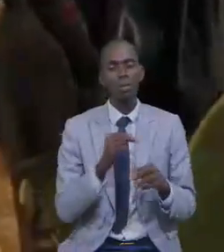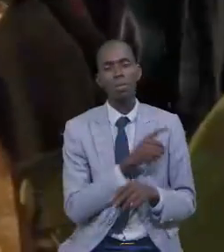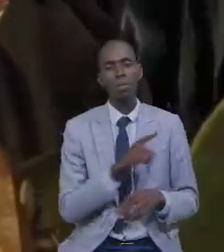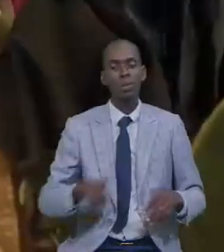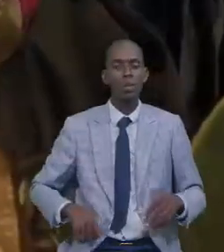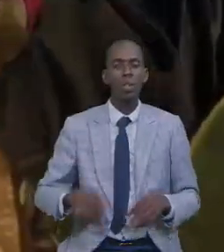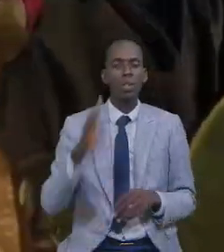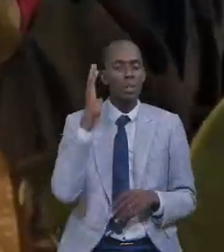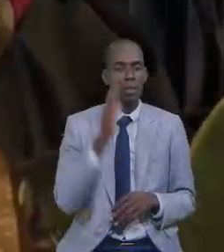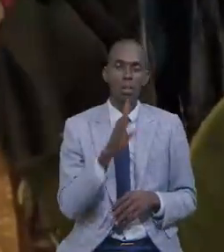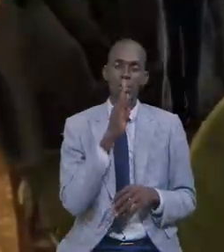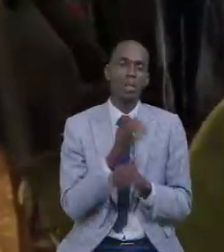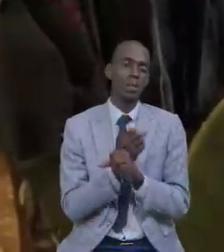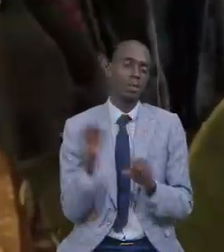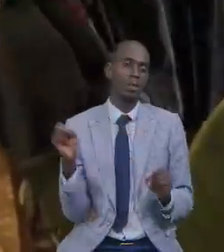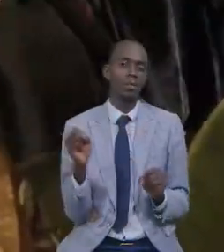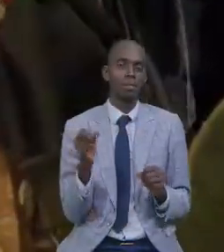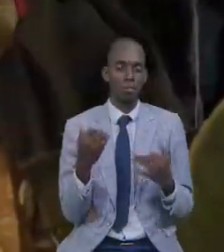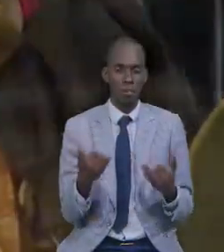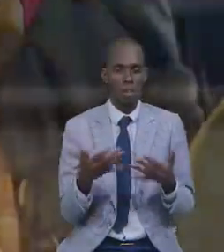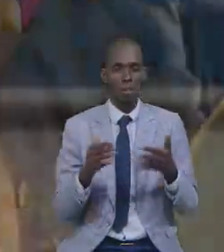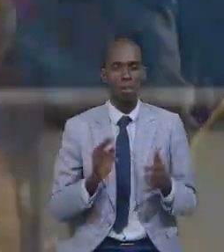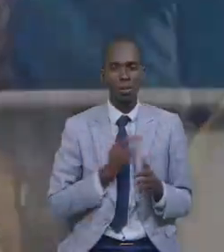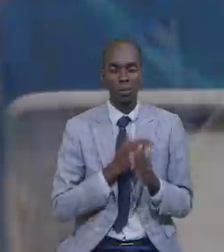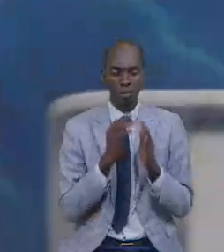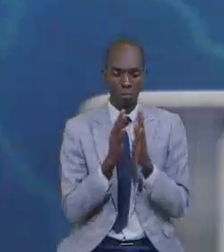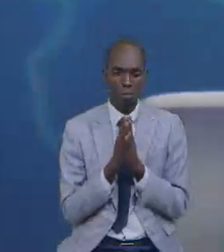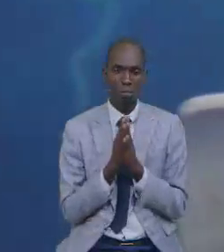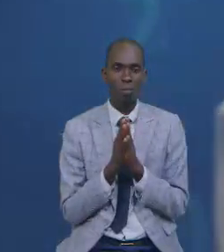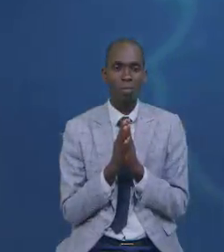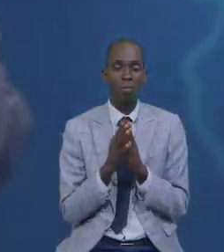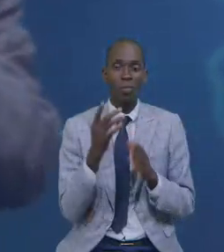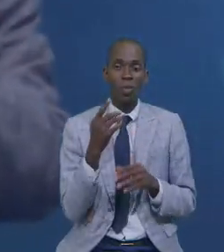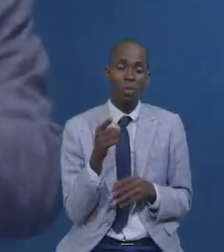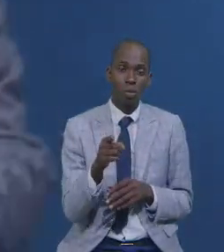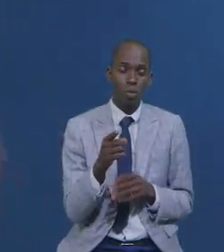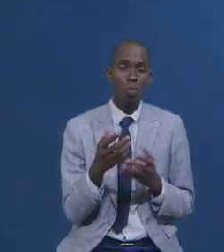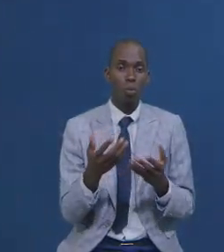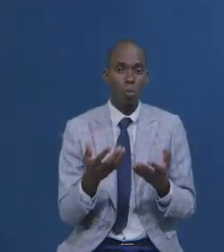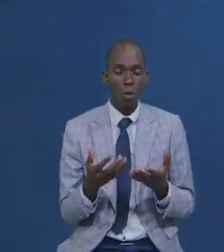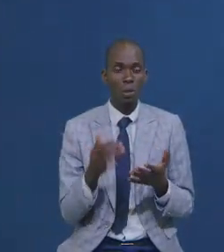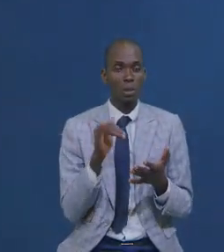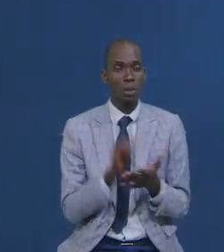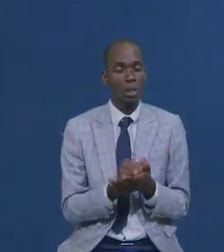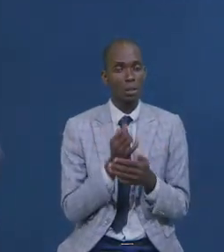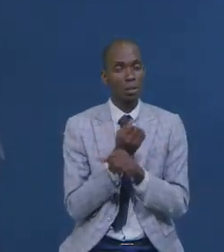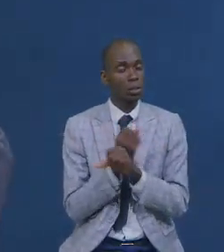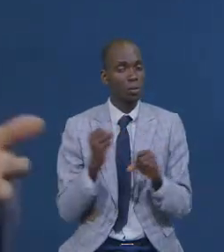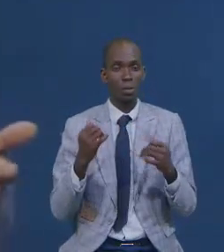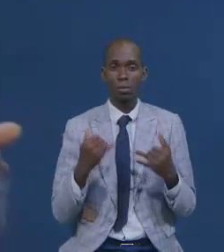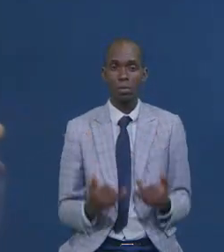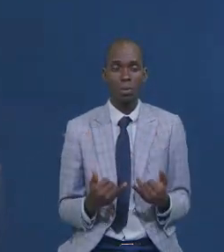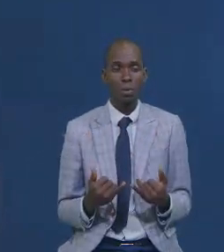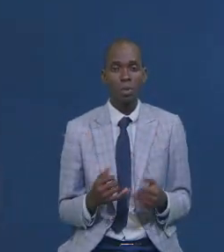shall be saved. It's bowed and eyes closed. You want that salvation now. You